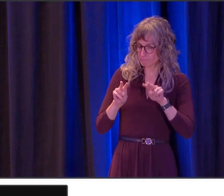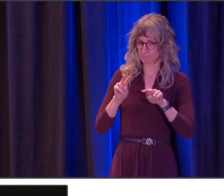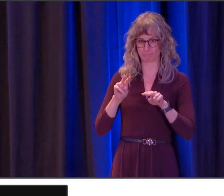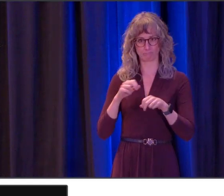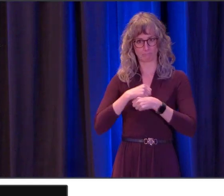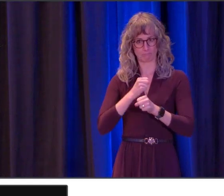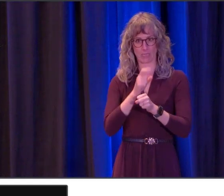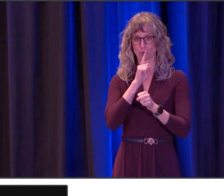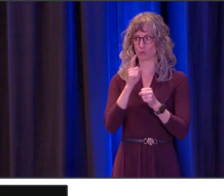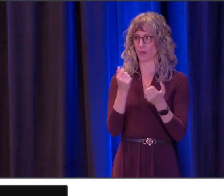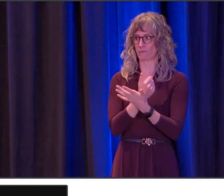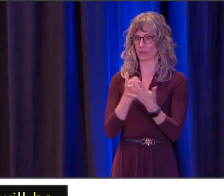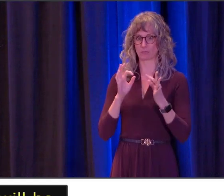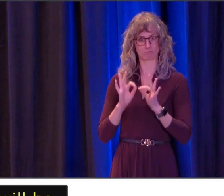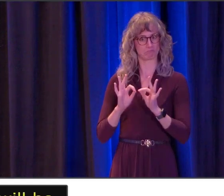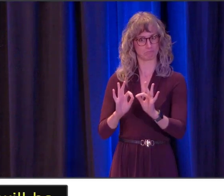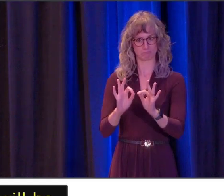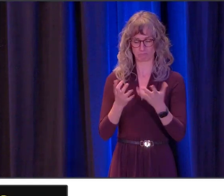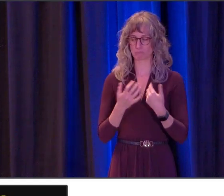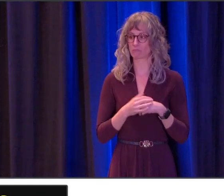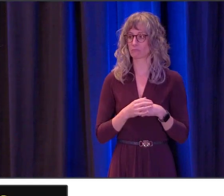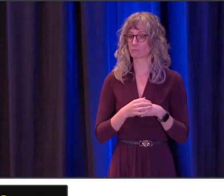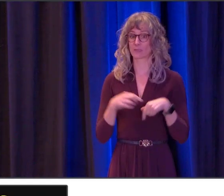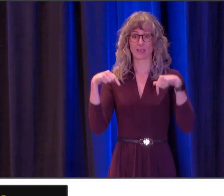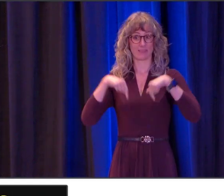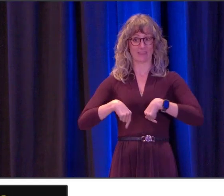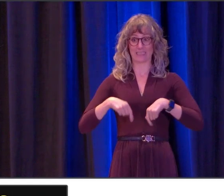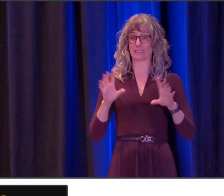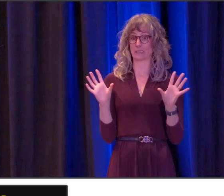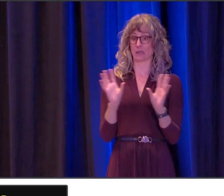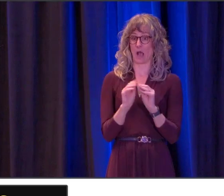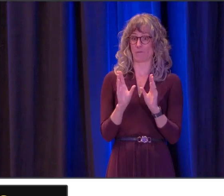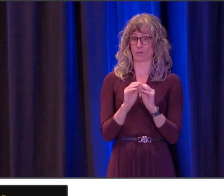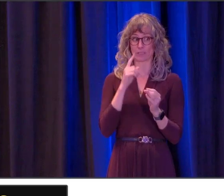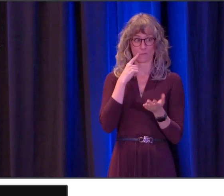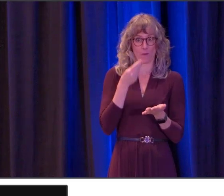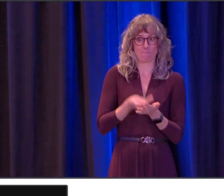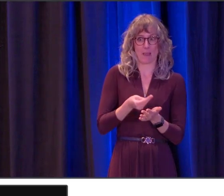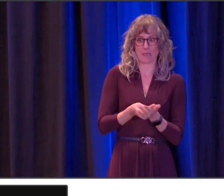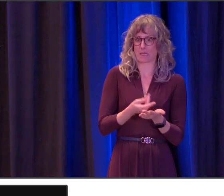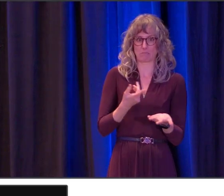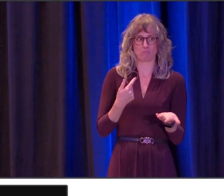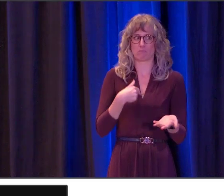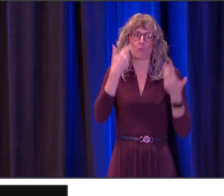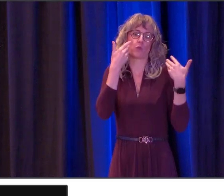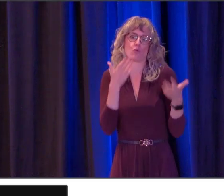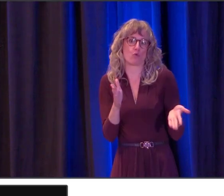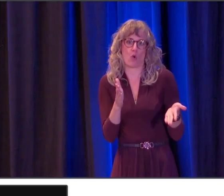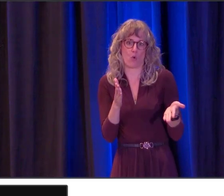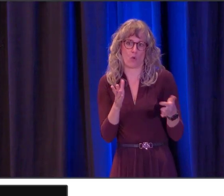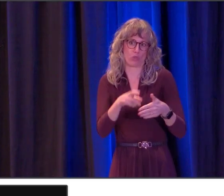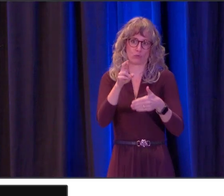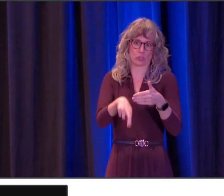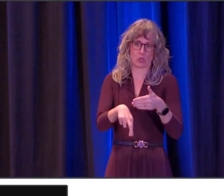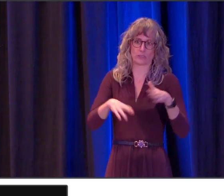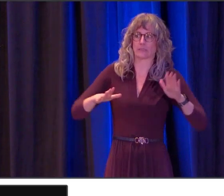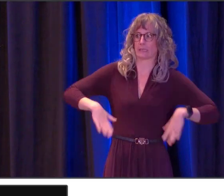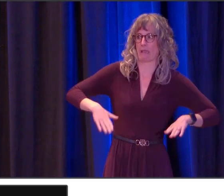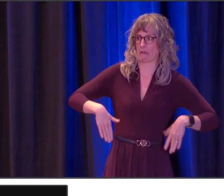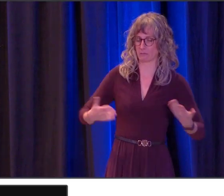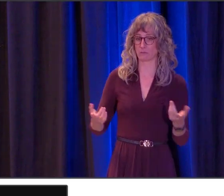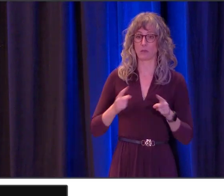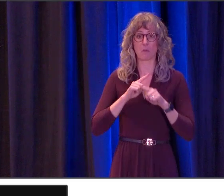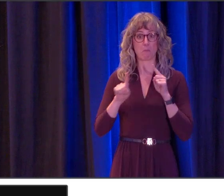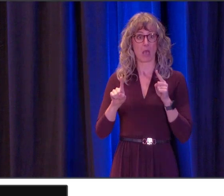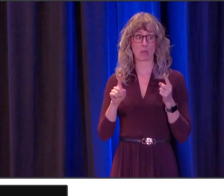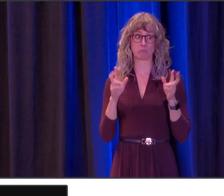This conference, I don't have any estimates of where we're at so far on it, but hopefully things